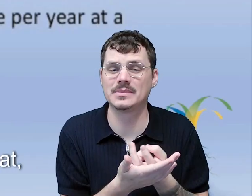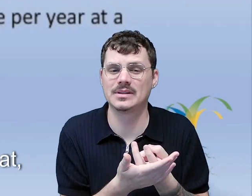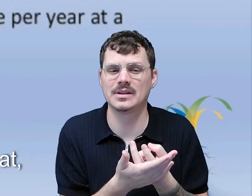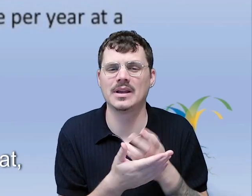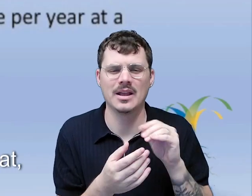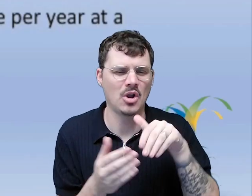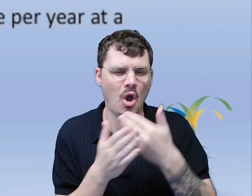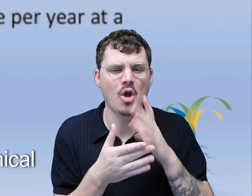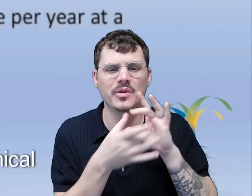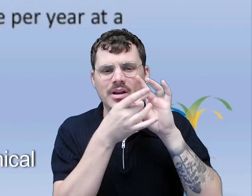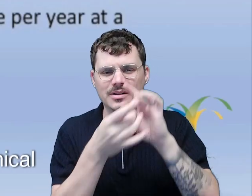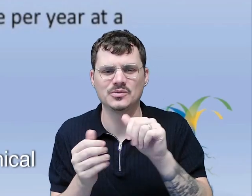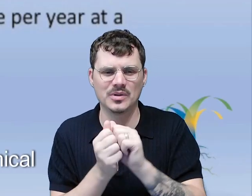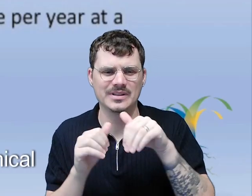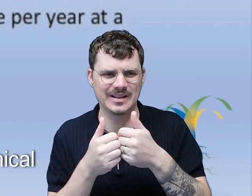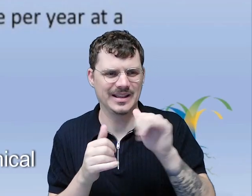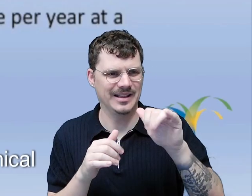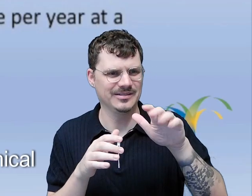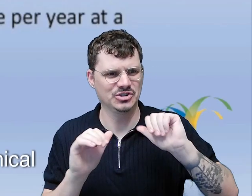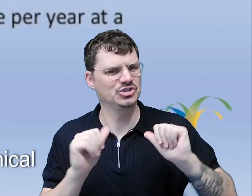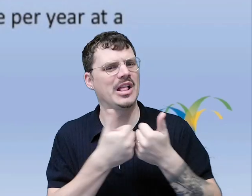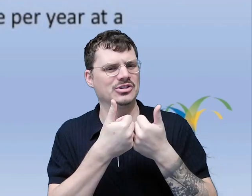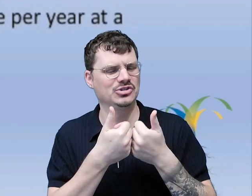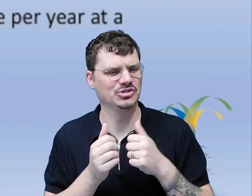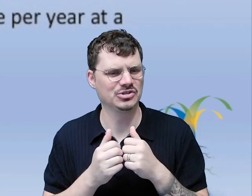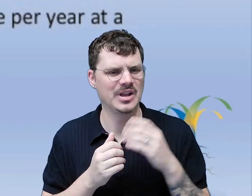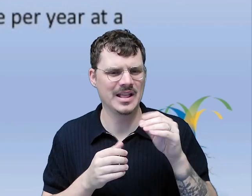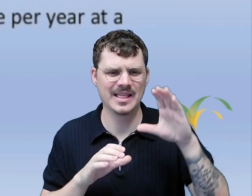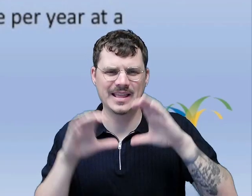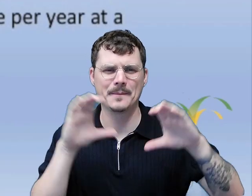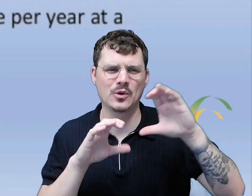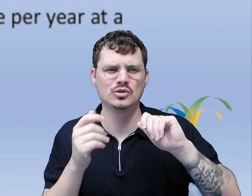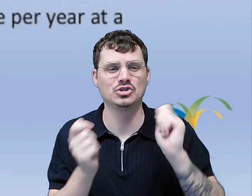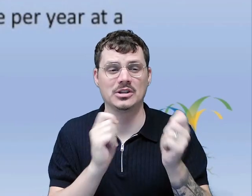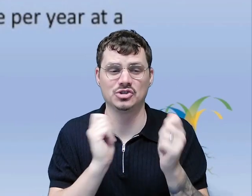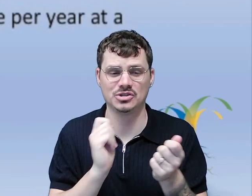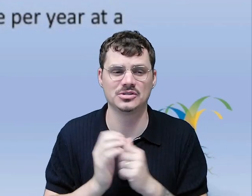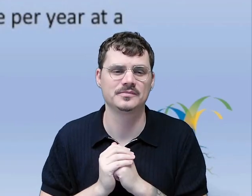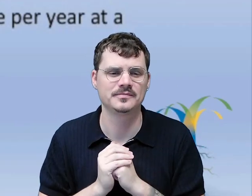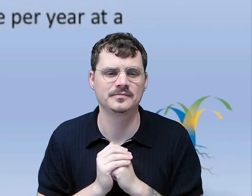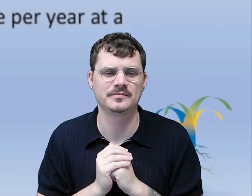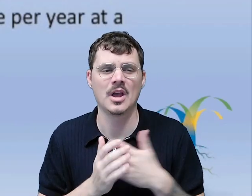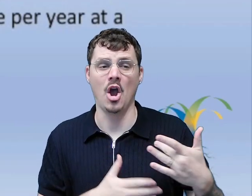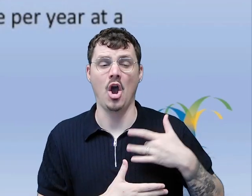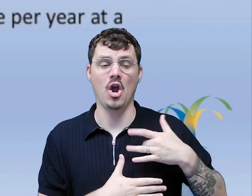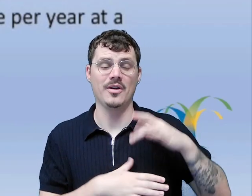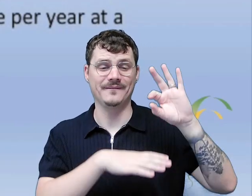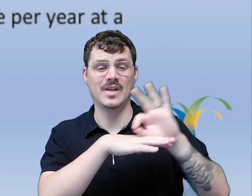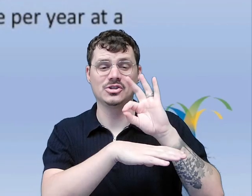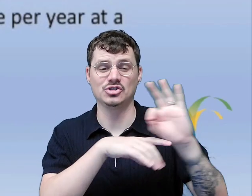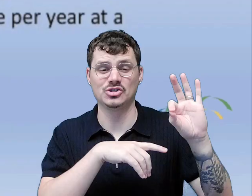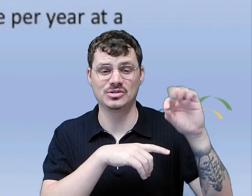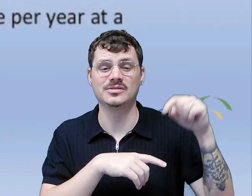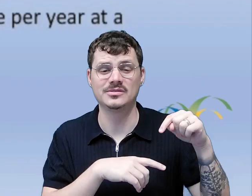some version of that. And it's all related to the anatomical challenges and the chemical changes.